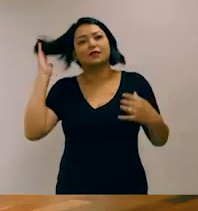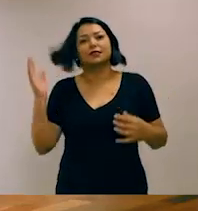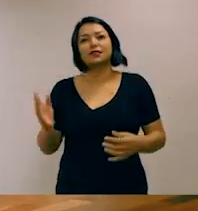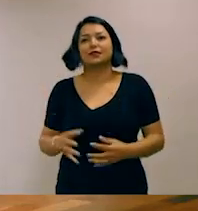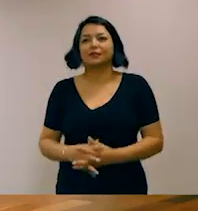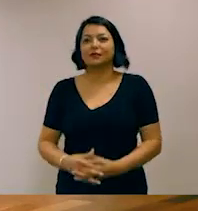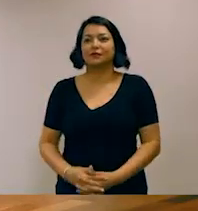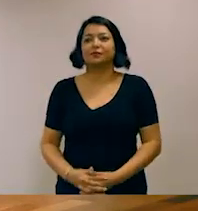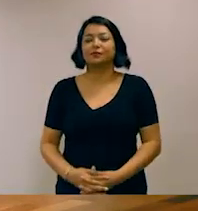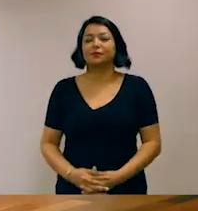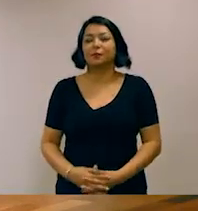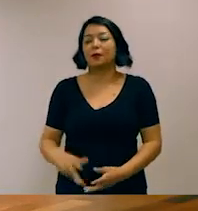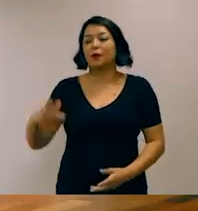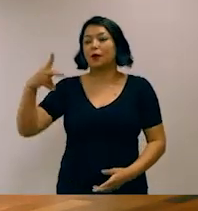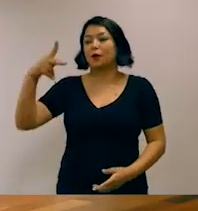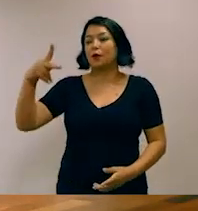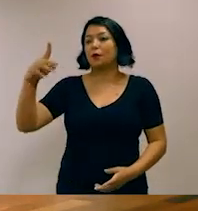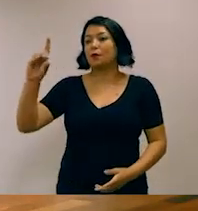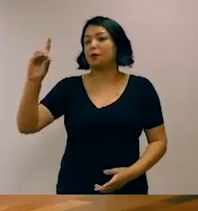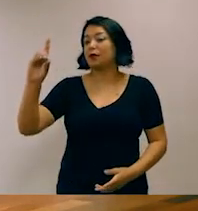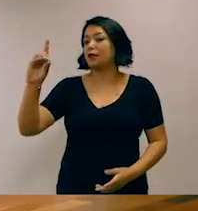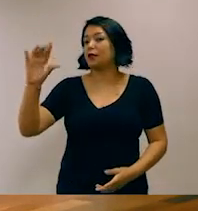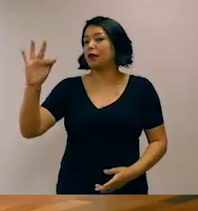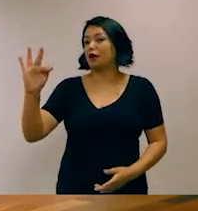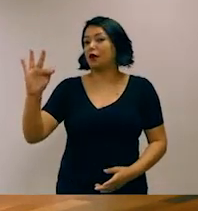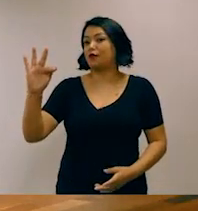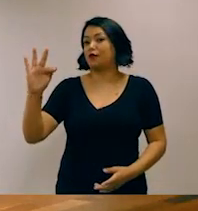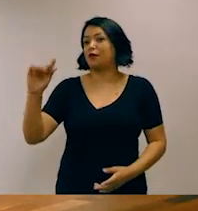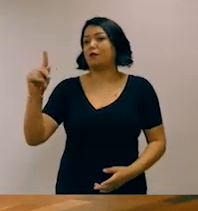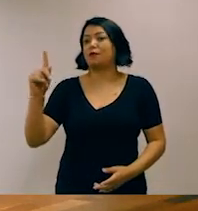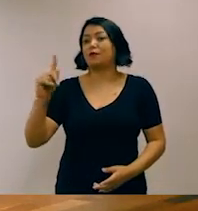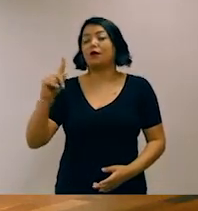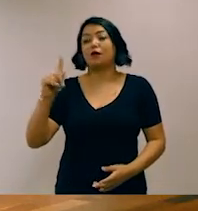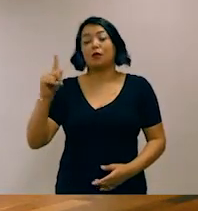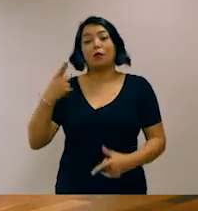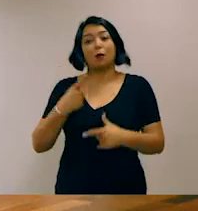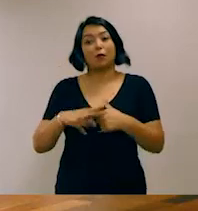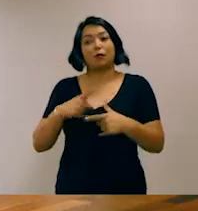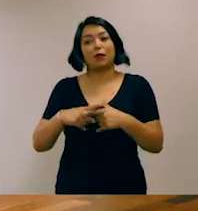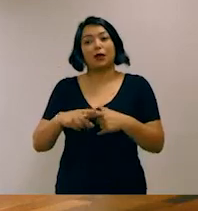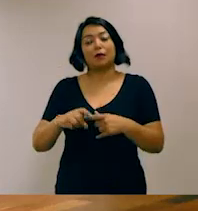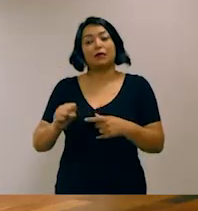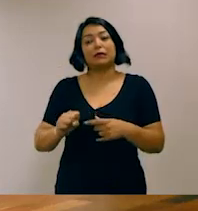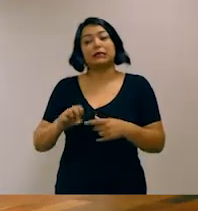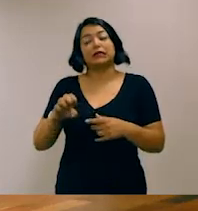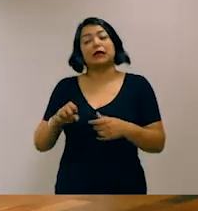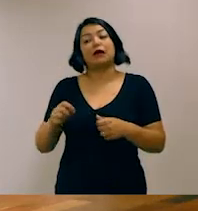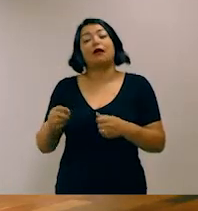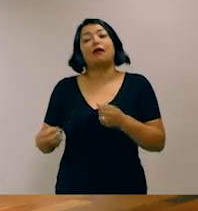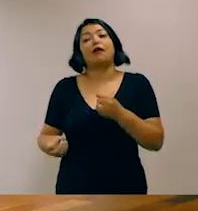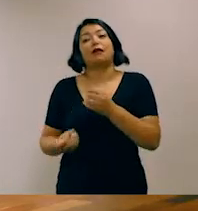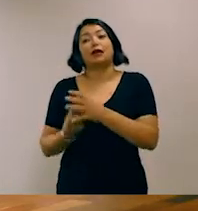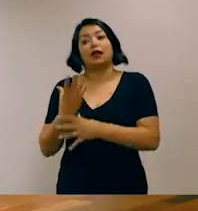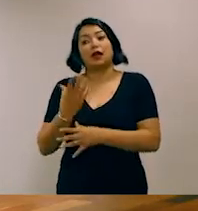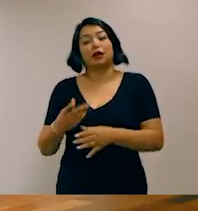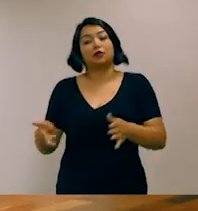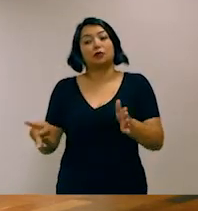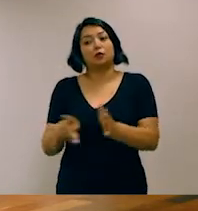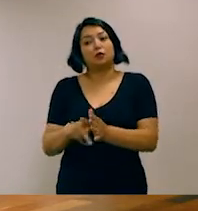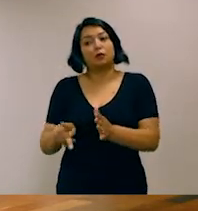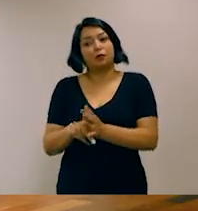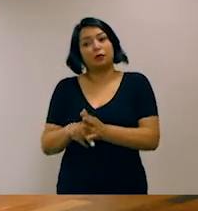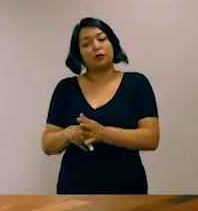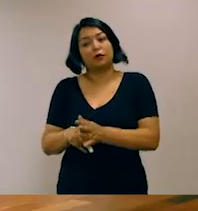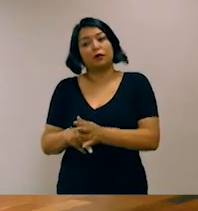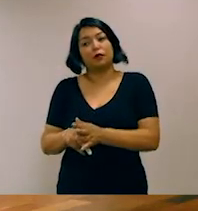at least to my knowledge. PDF is not a problem. If the PDF is generated, for example, you have a